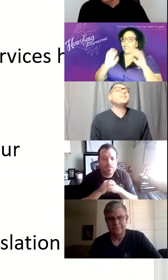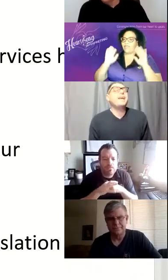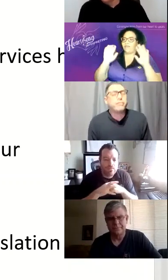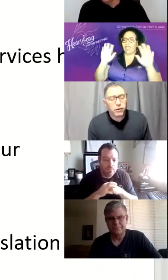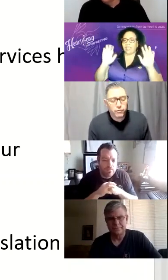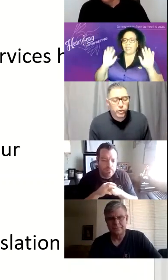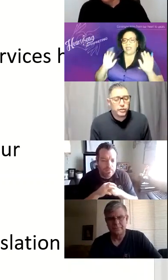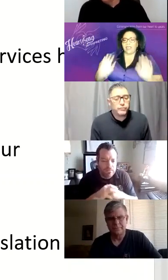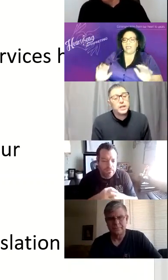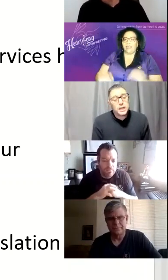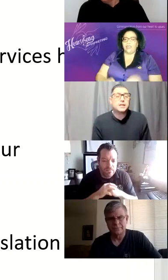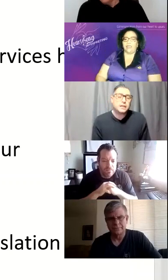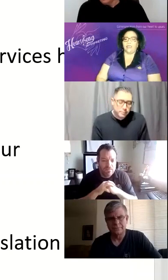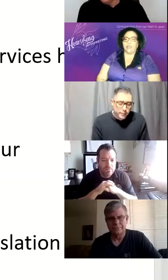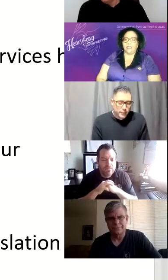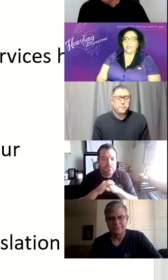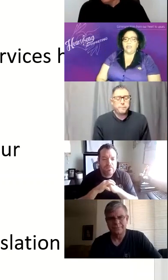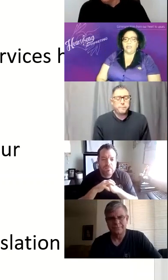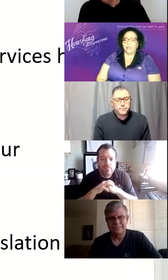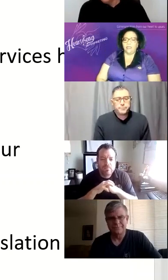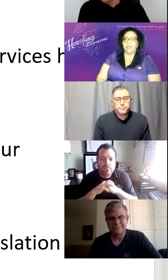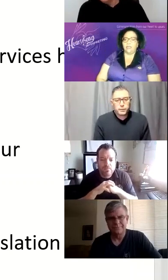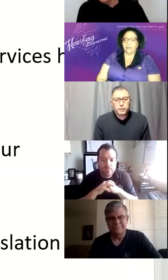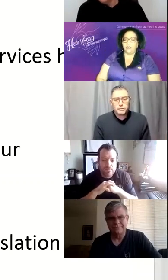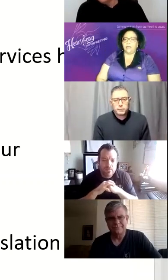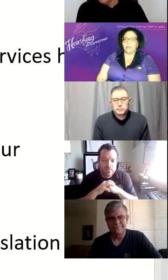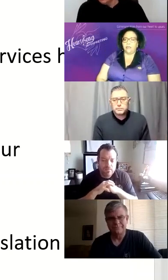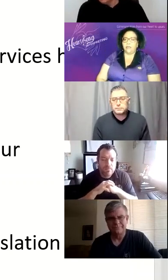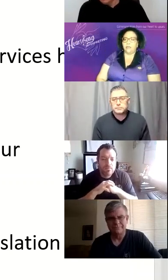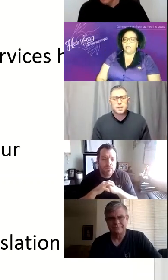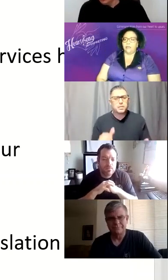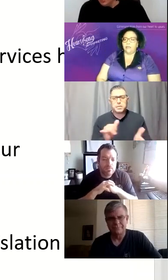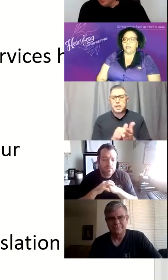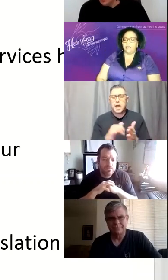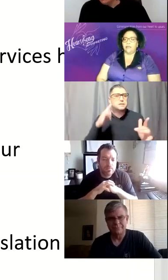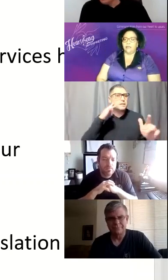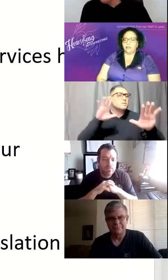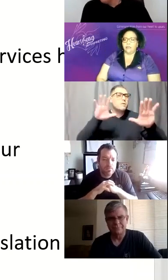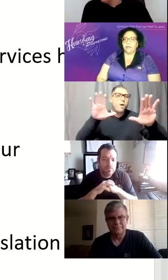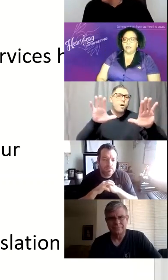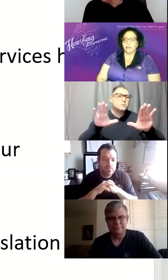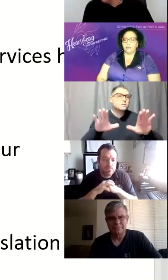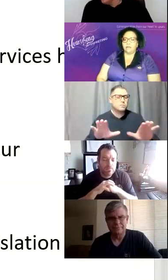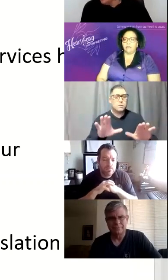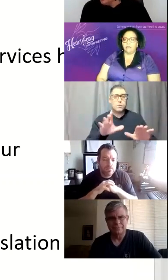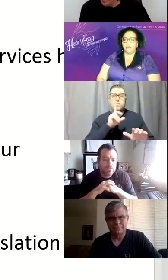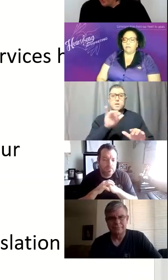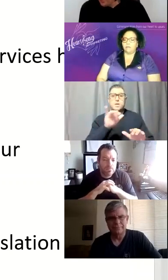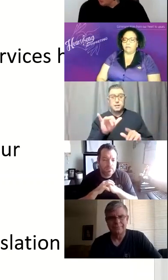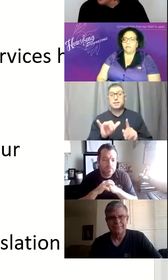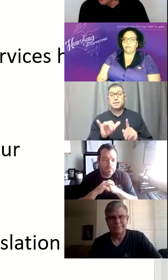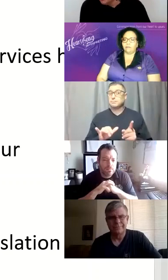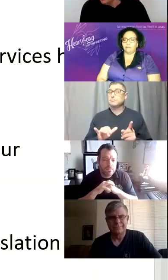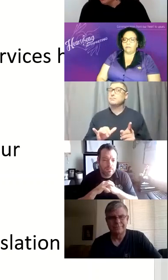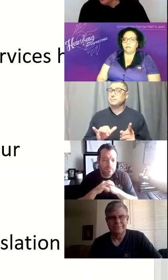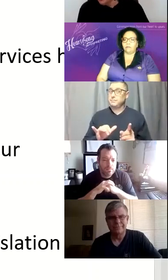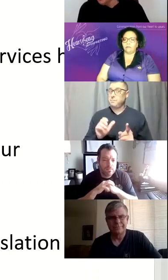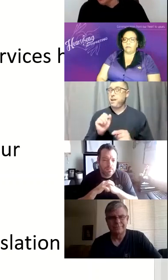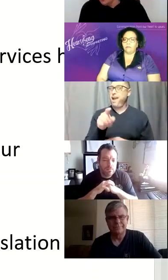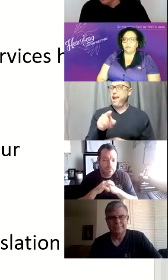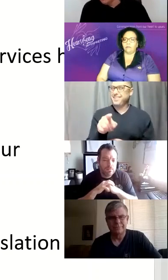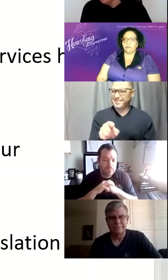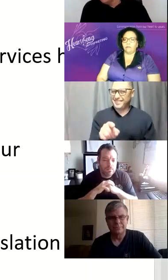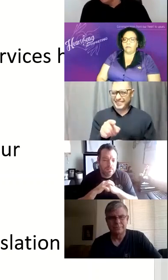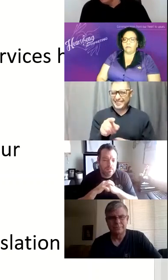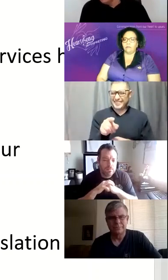to put that out there for you. If you need it, let me know. That sounds really good. I'm going to mention, I'm going to ask, you would